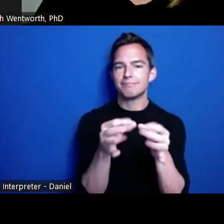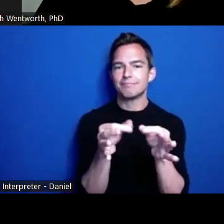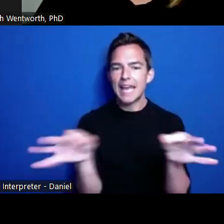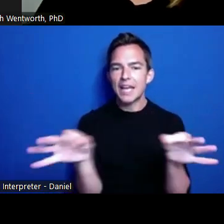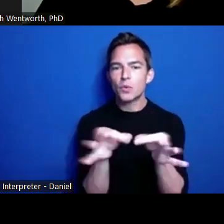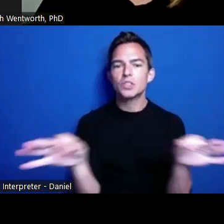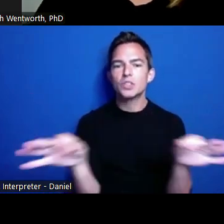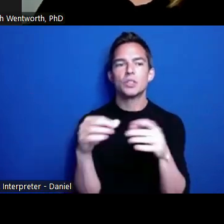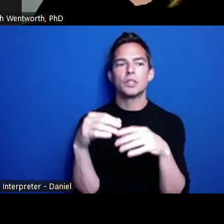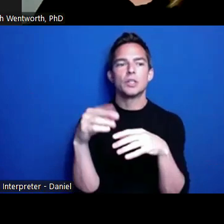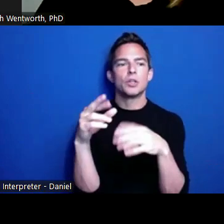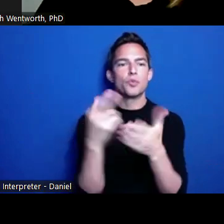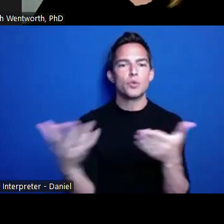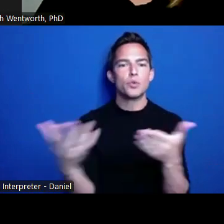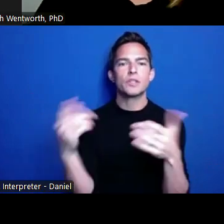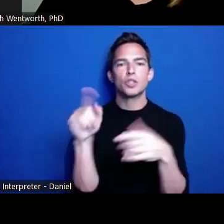tools around